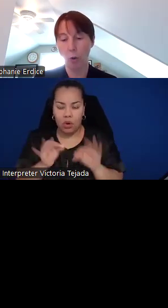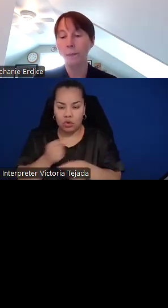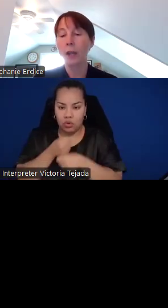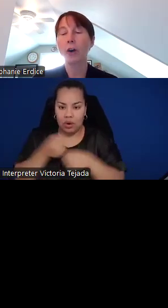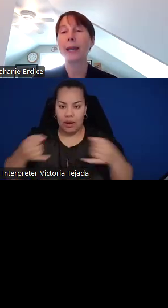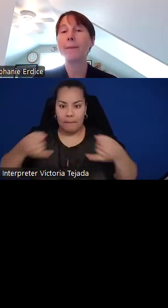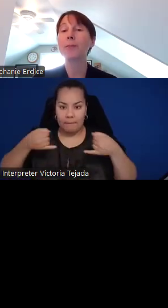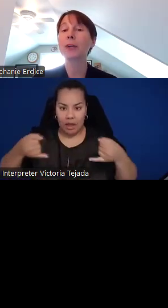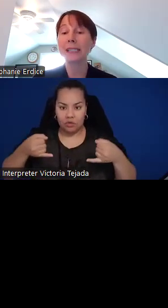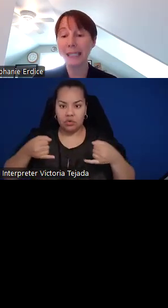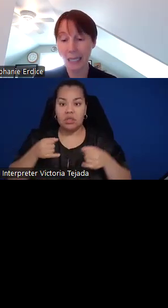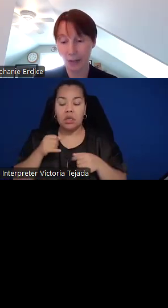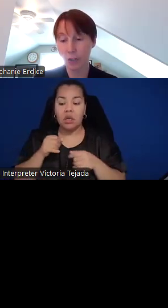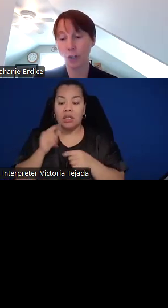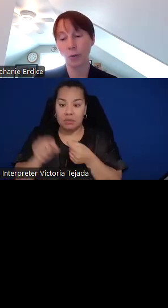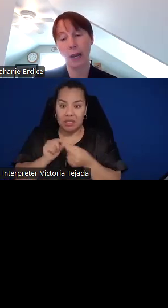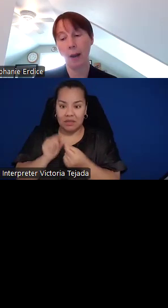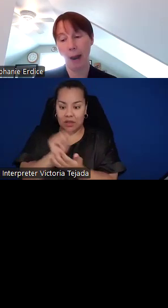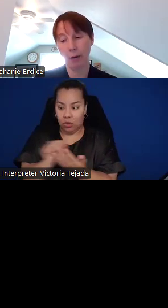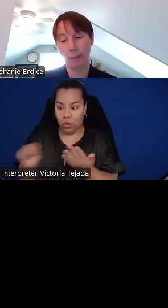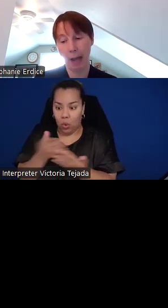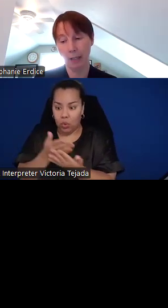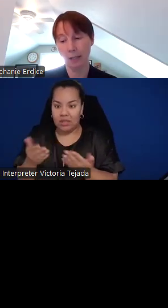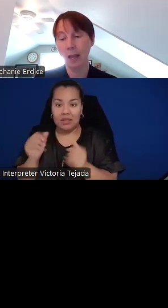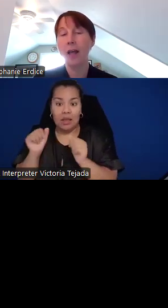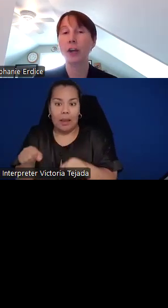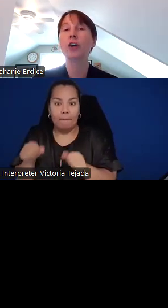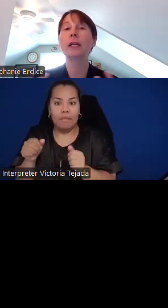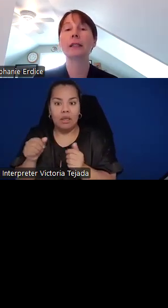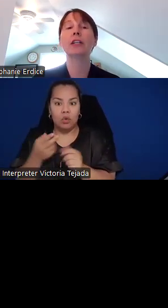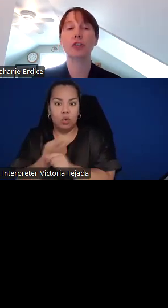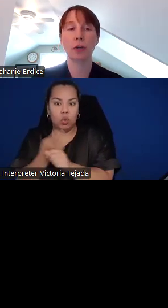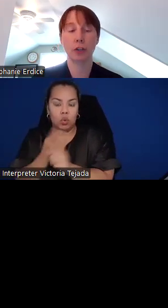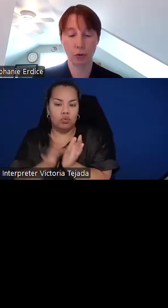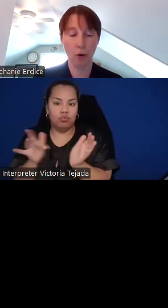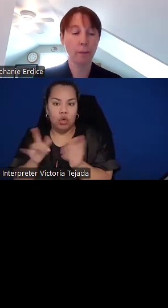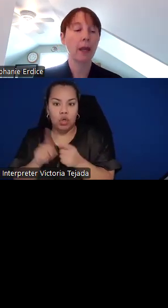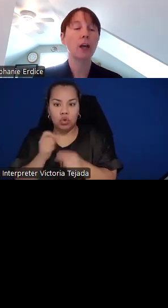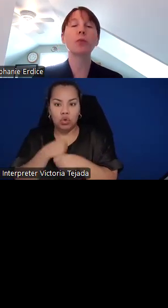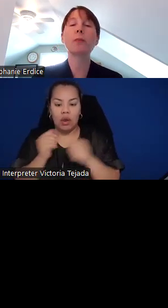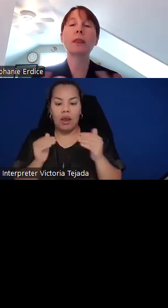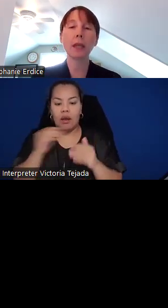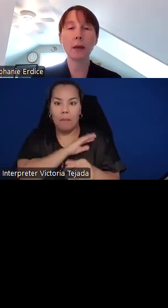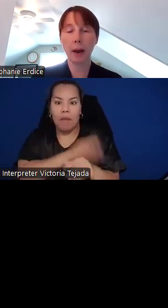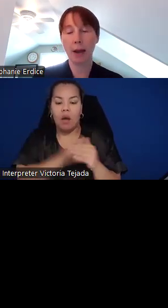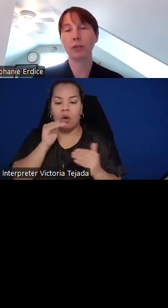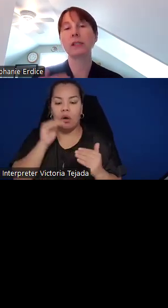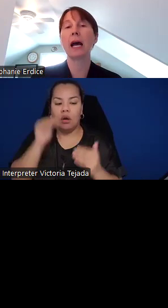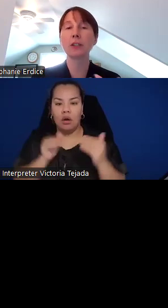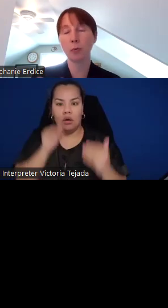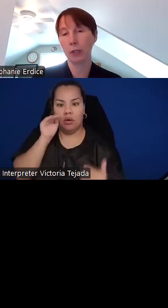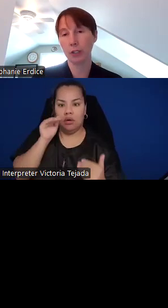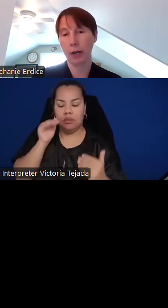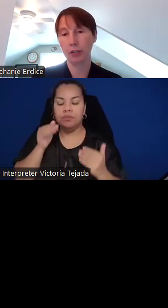and control or can be perceived to create a power imbalance that could lead to control. So, when we think about